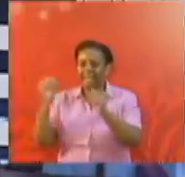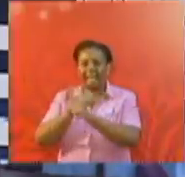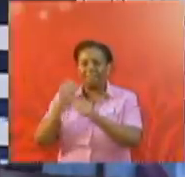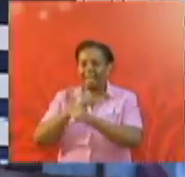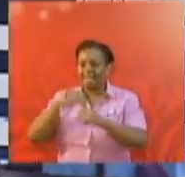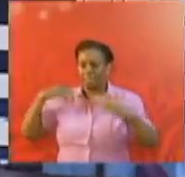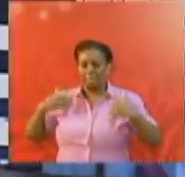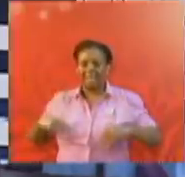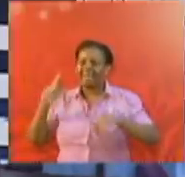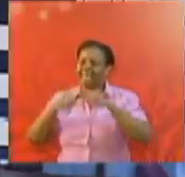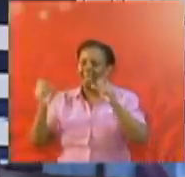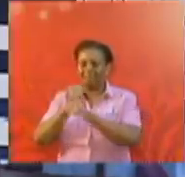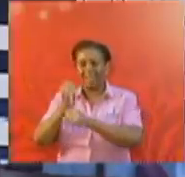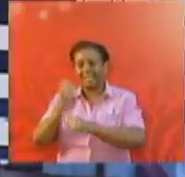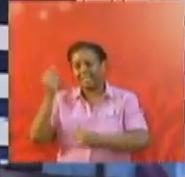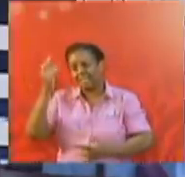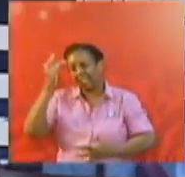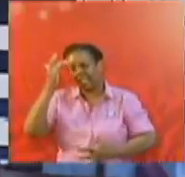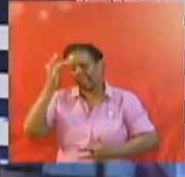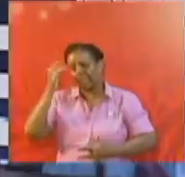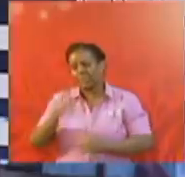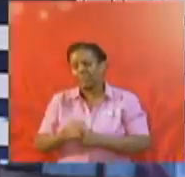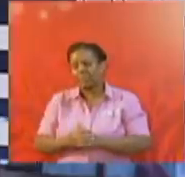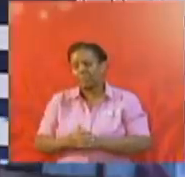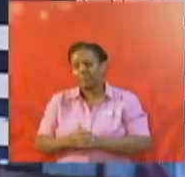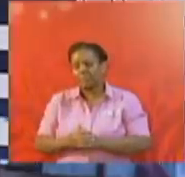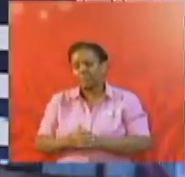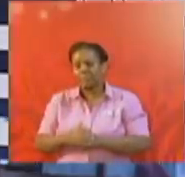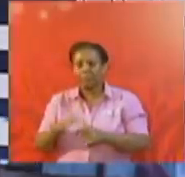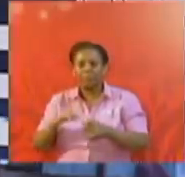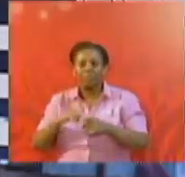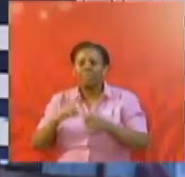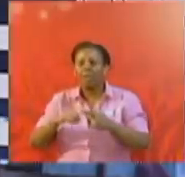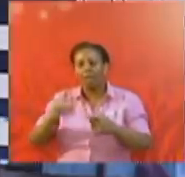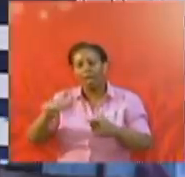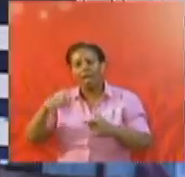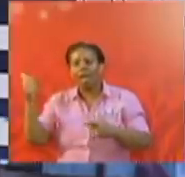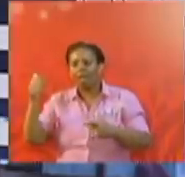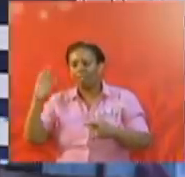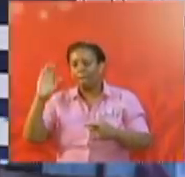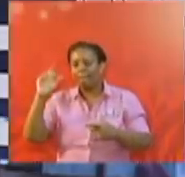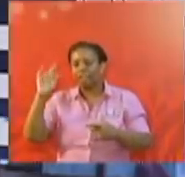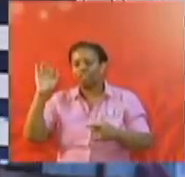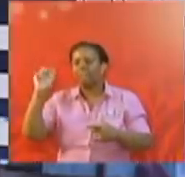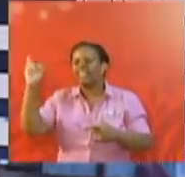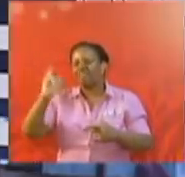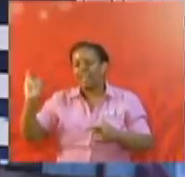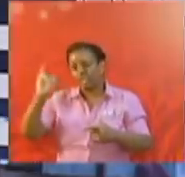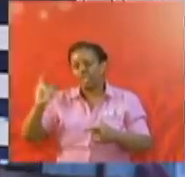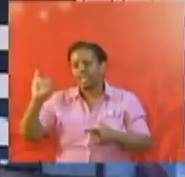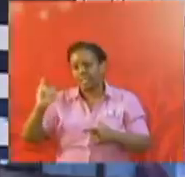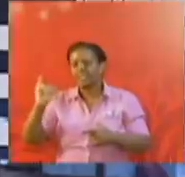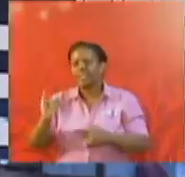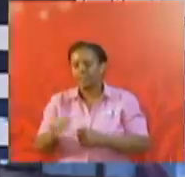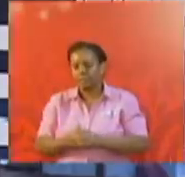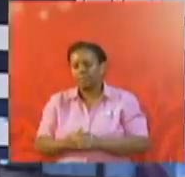bacteria, mostly from your mouth, upper respiratory tract, that actually comes and invades your lungs. So you get two infections. You get a virus there causing